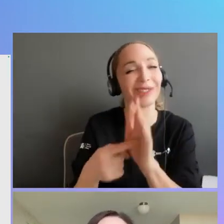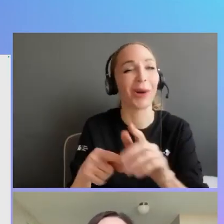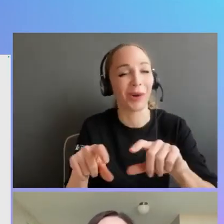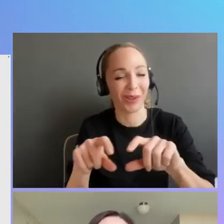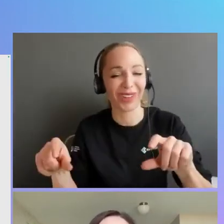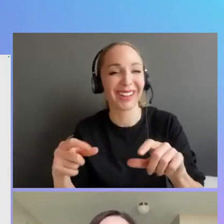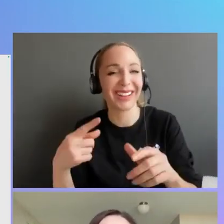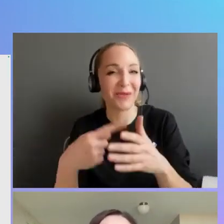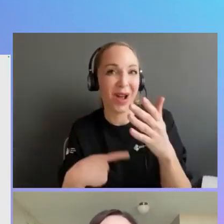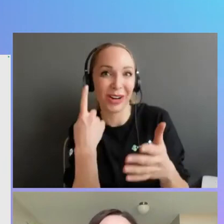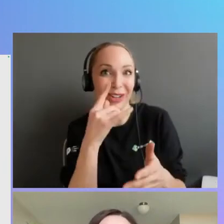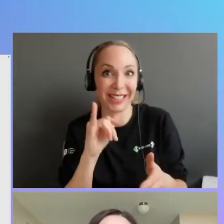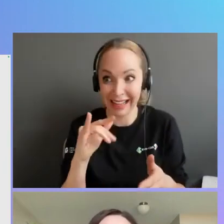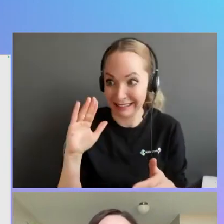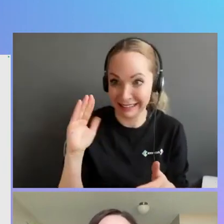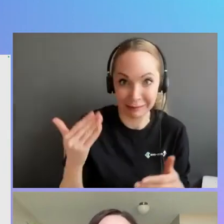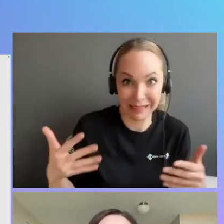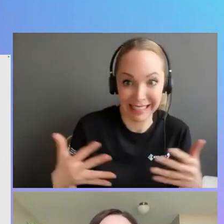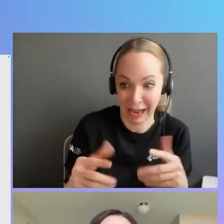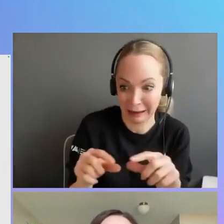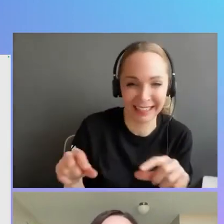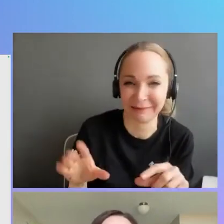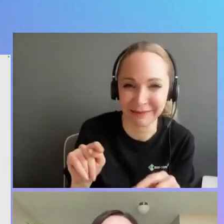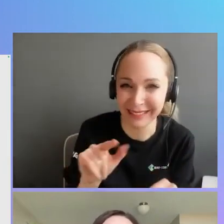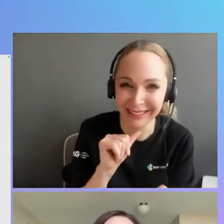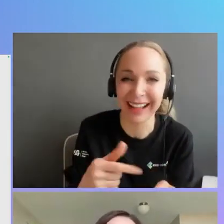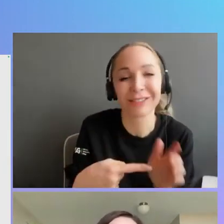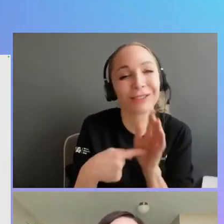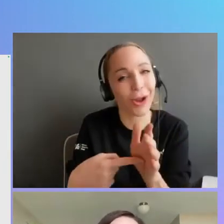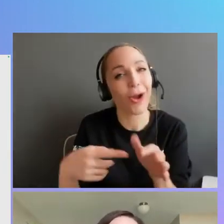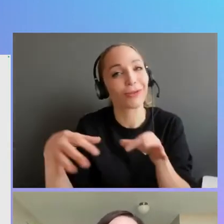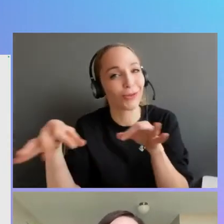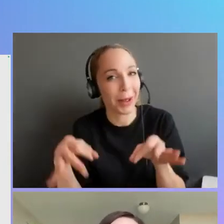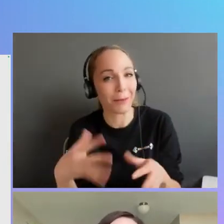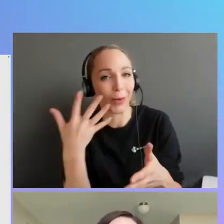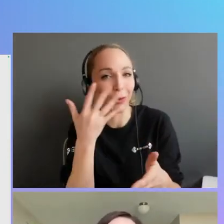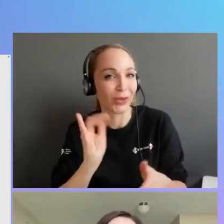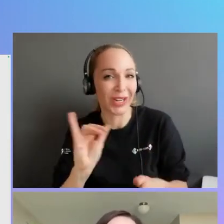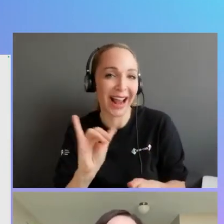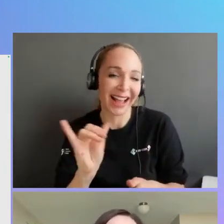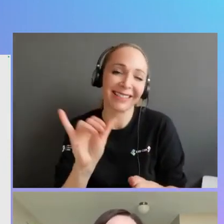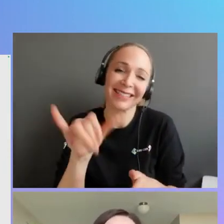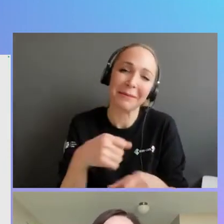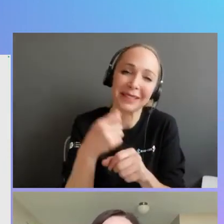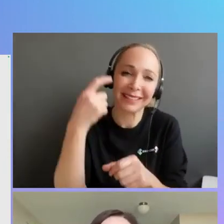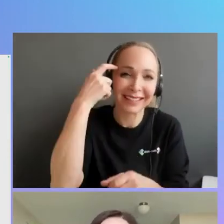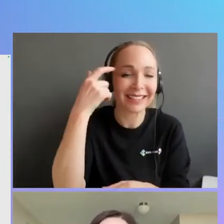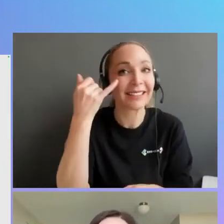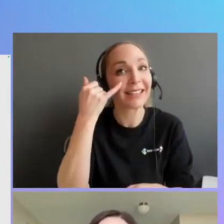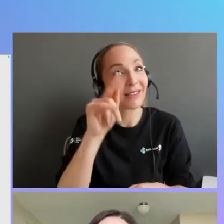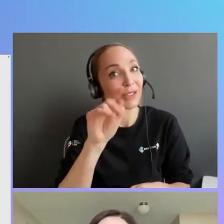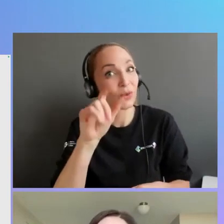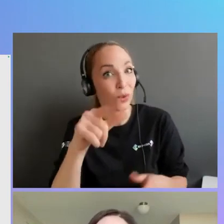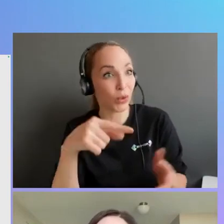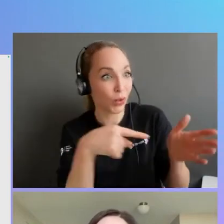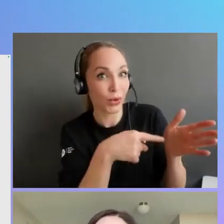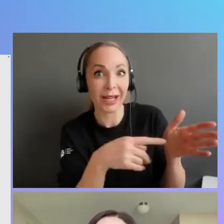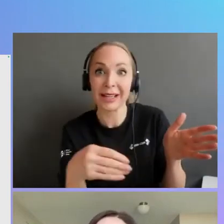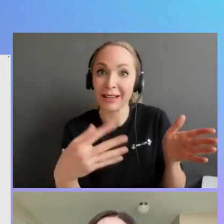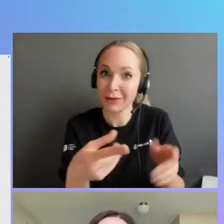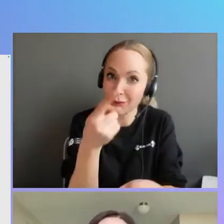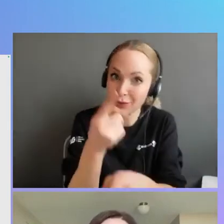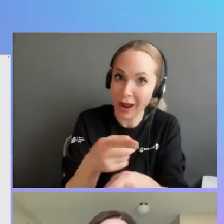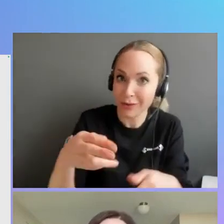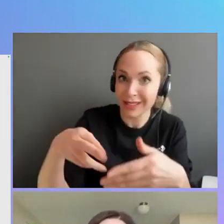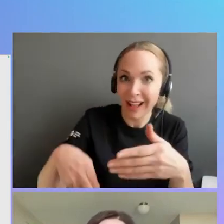really isn't an accessibility problem for people. So if a tool is giving you this as a result, you either waste your time fixing it or